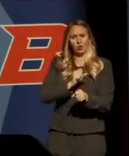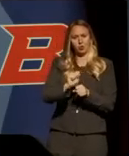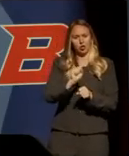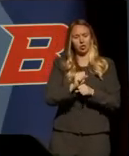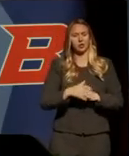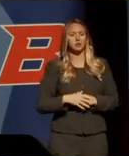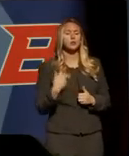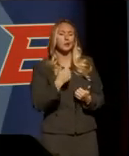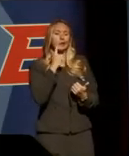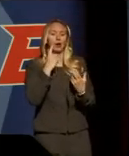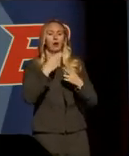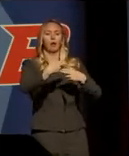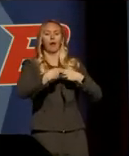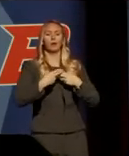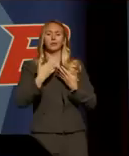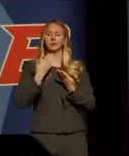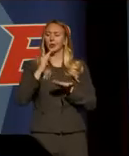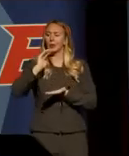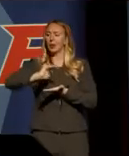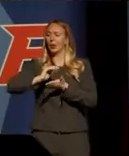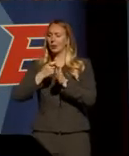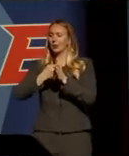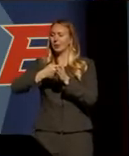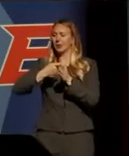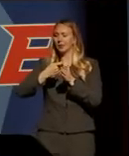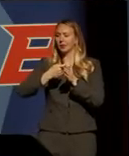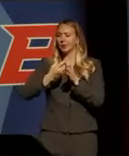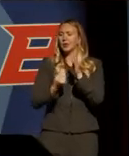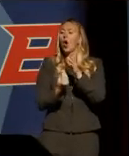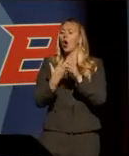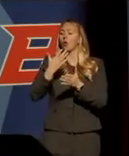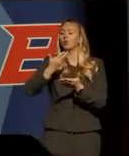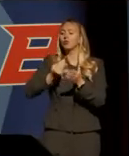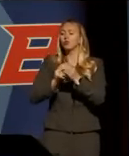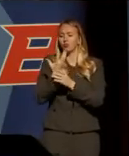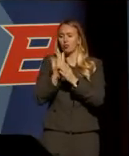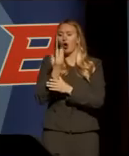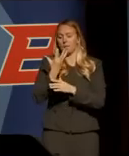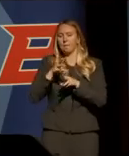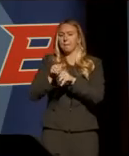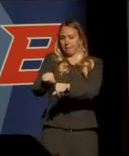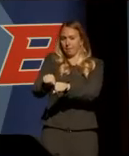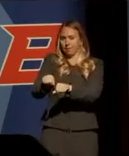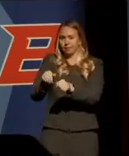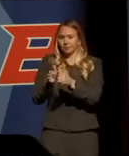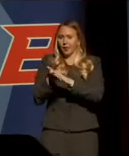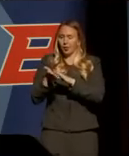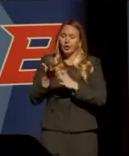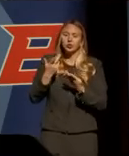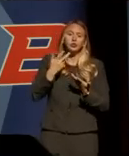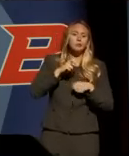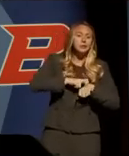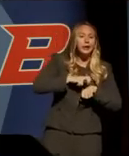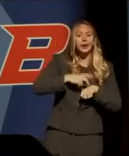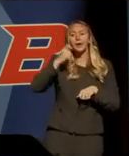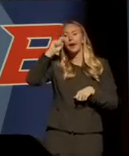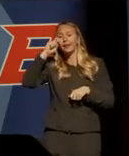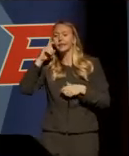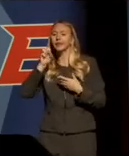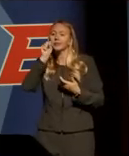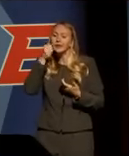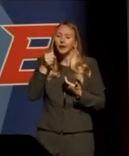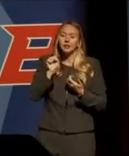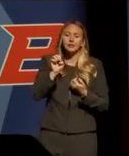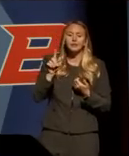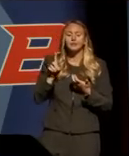crop operation in that we focus on, you know, our potatoes, our onions. We also do carrot seed,